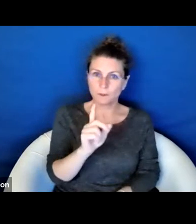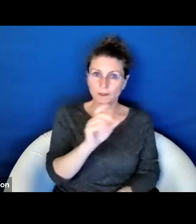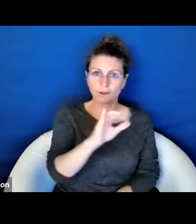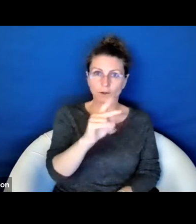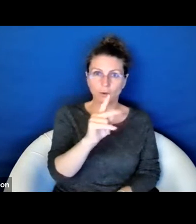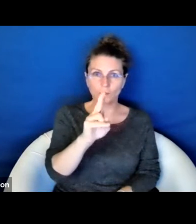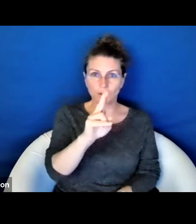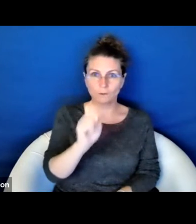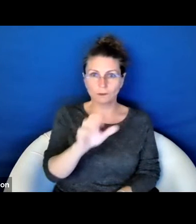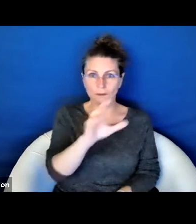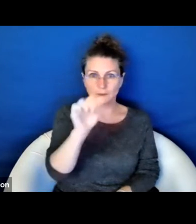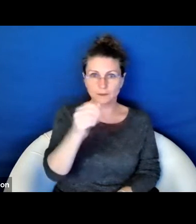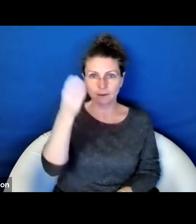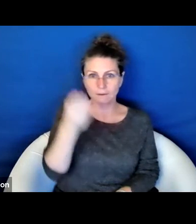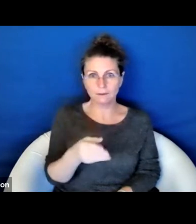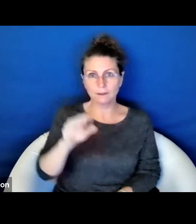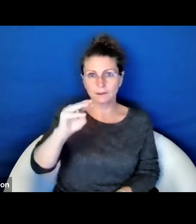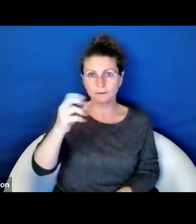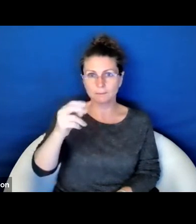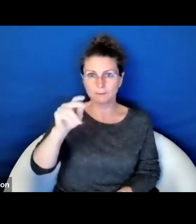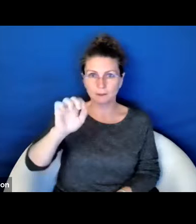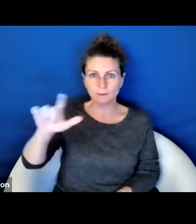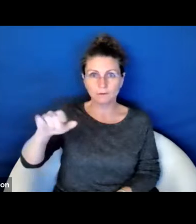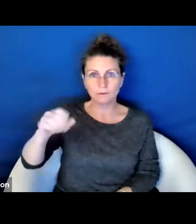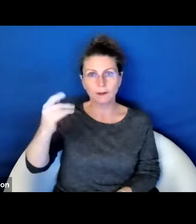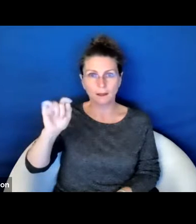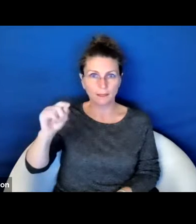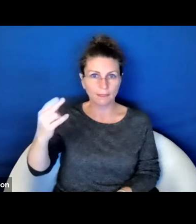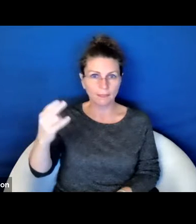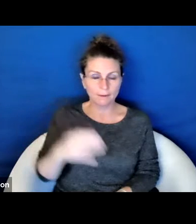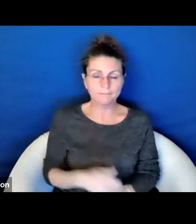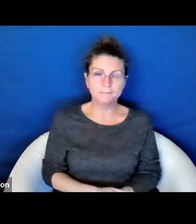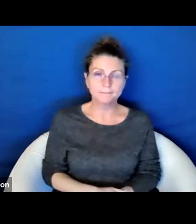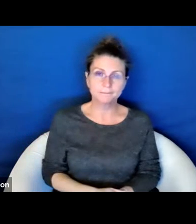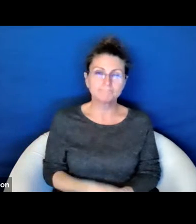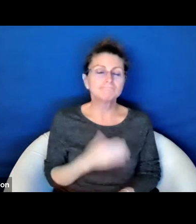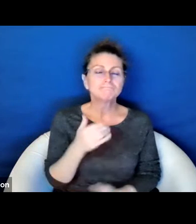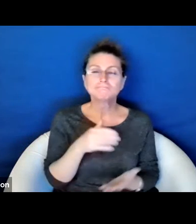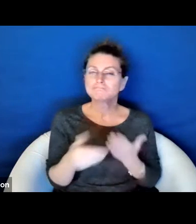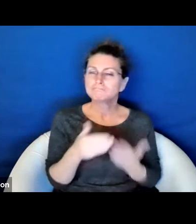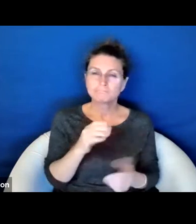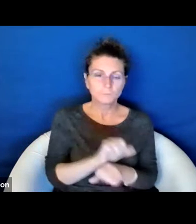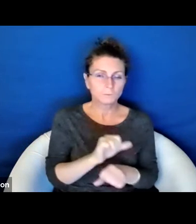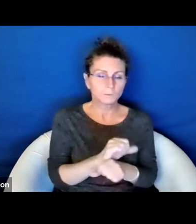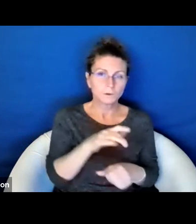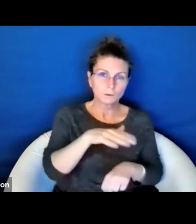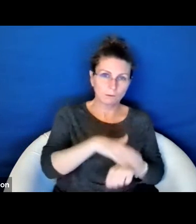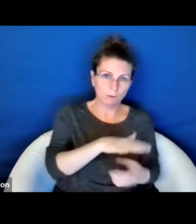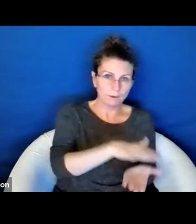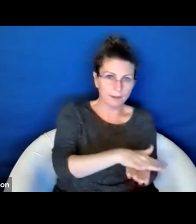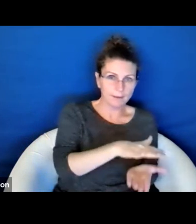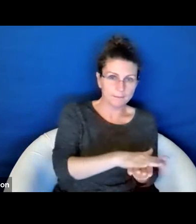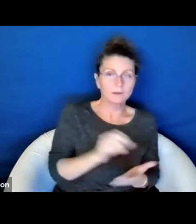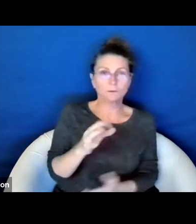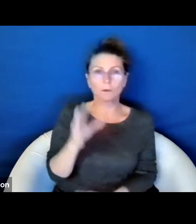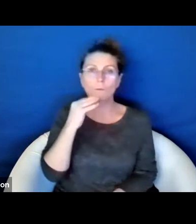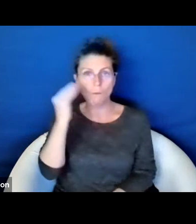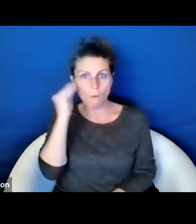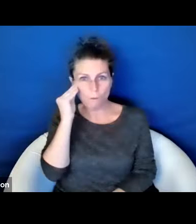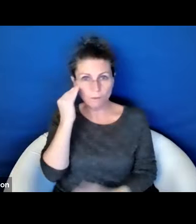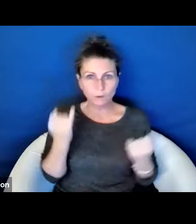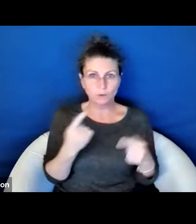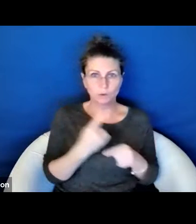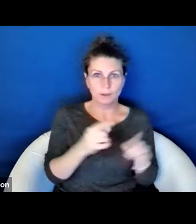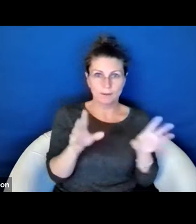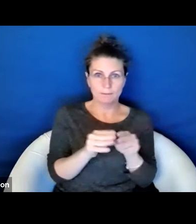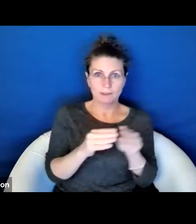yourq.ca/mental health. Whether you are working from home right now or on campus, today's session is an opportunity to get the latest